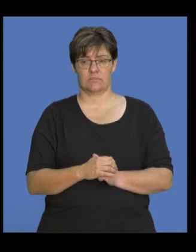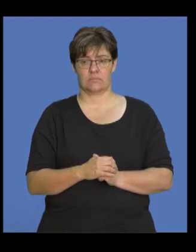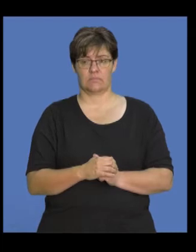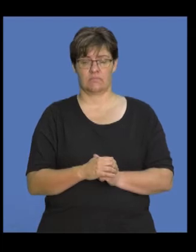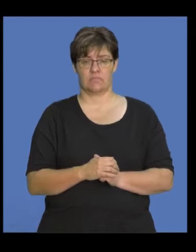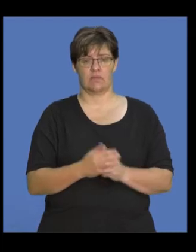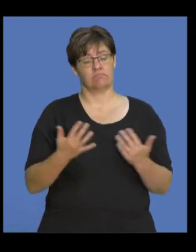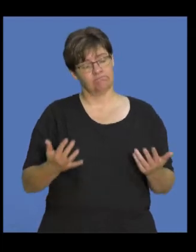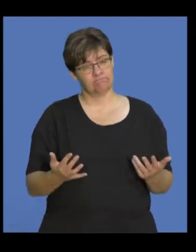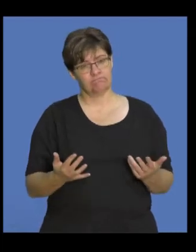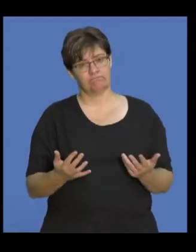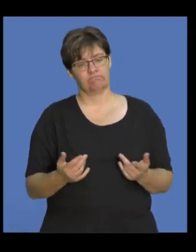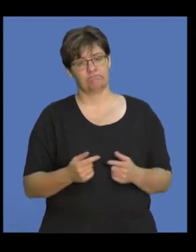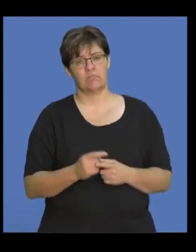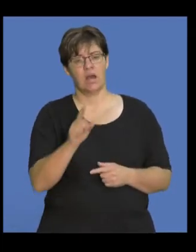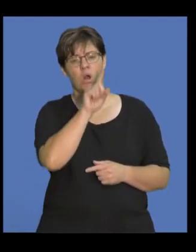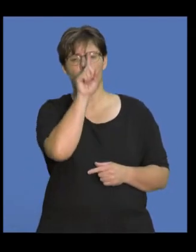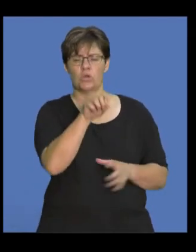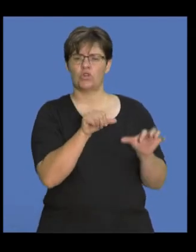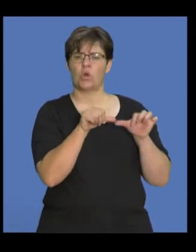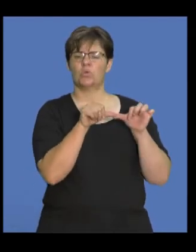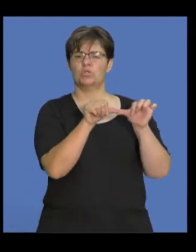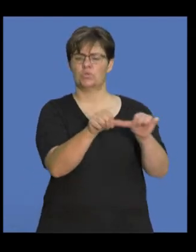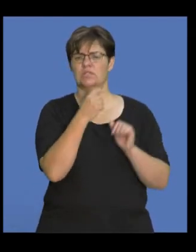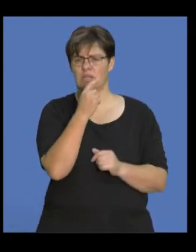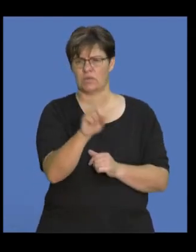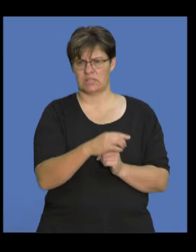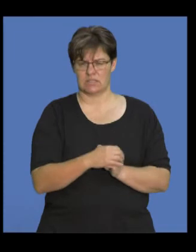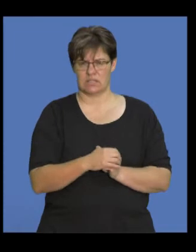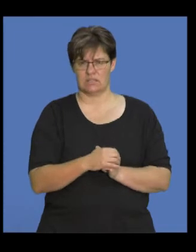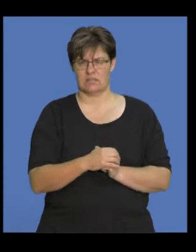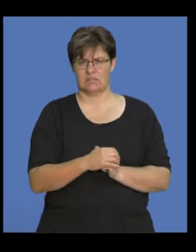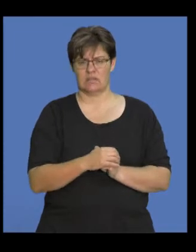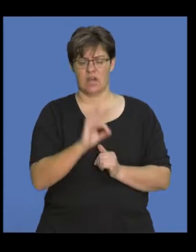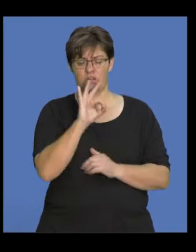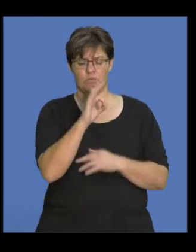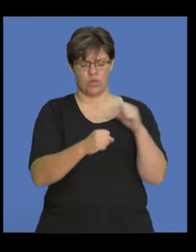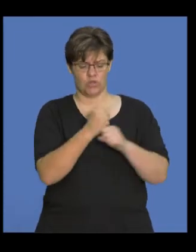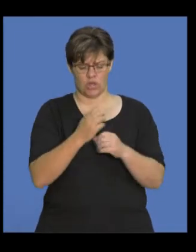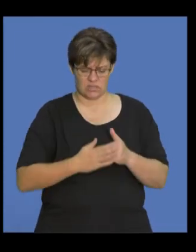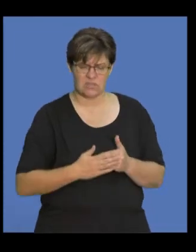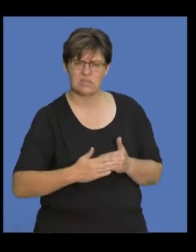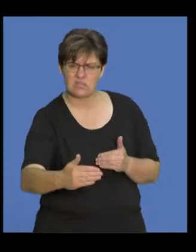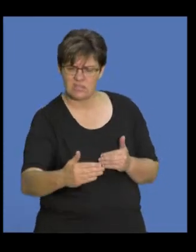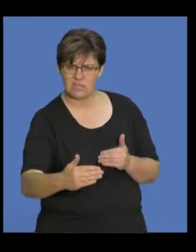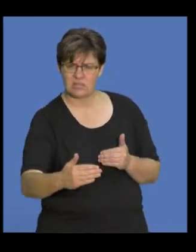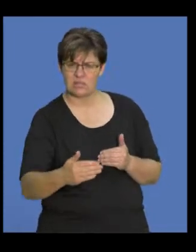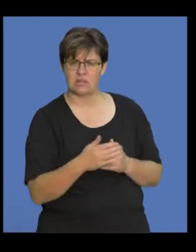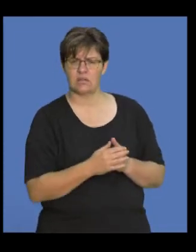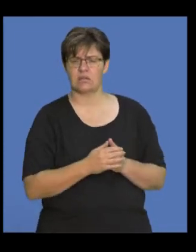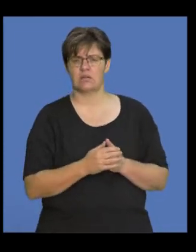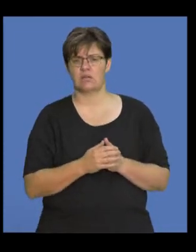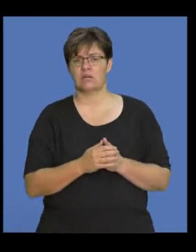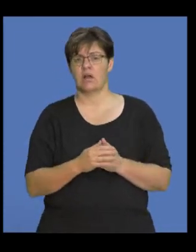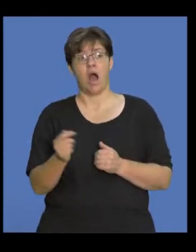649,800 rands. Now, the question continues to say, now during the next 3 years, right? Remember I said we don't